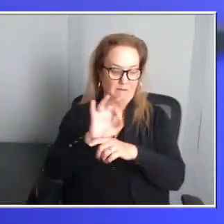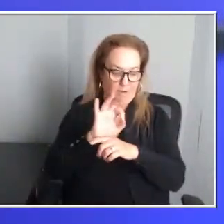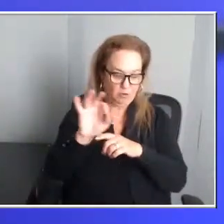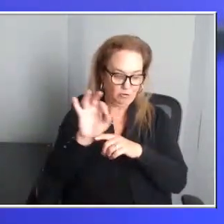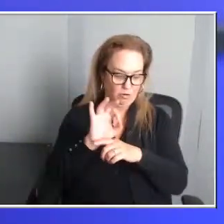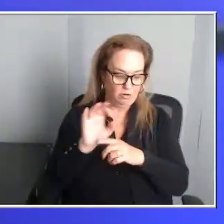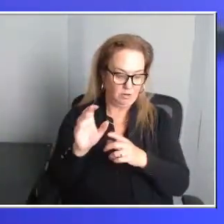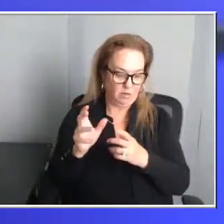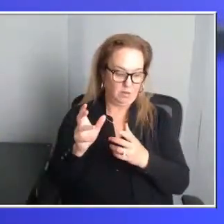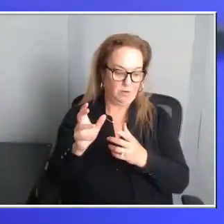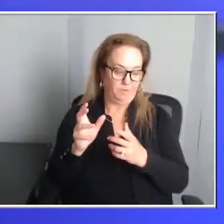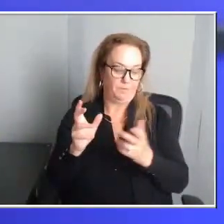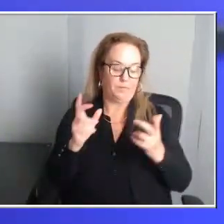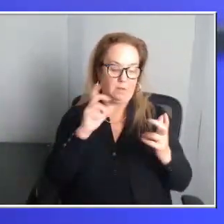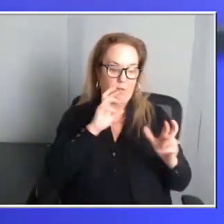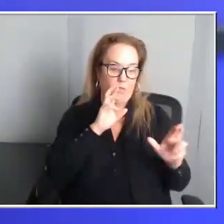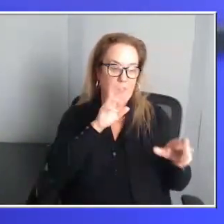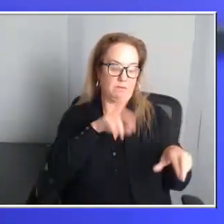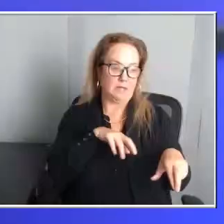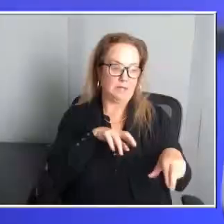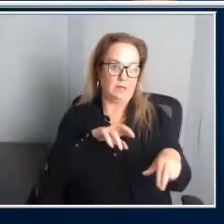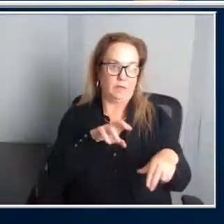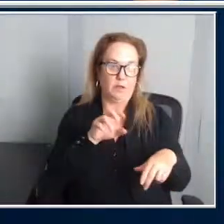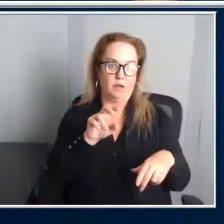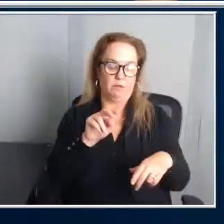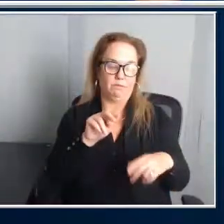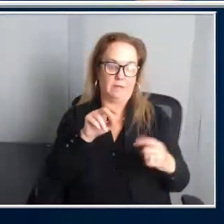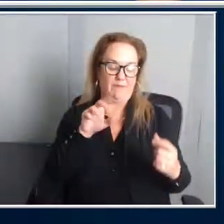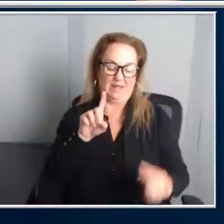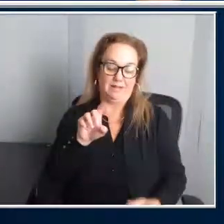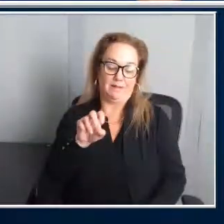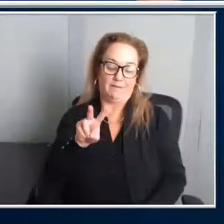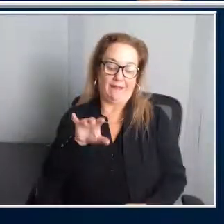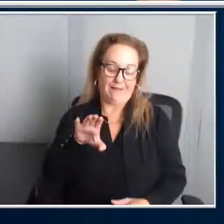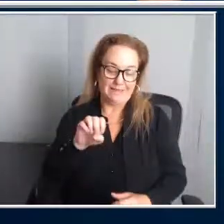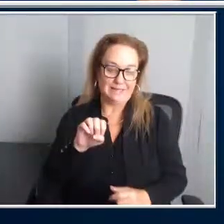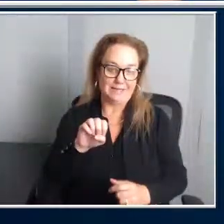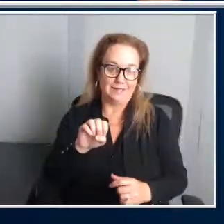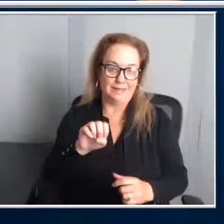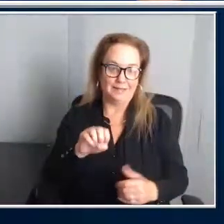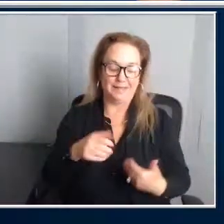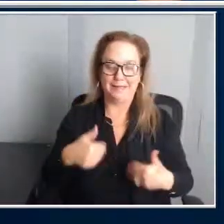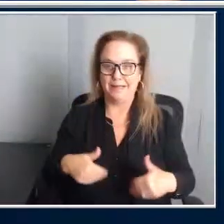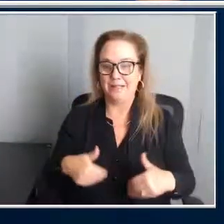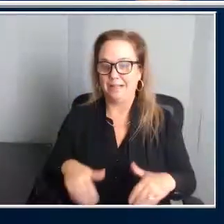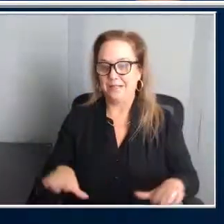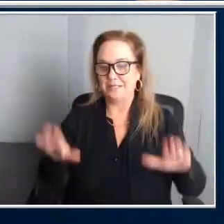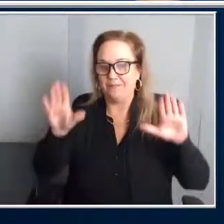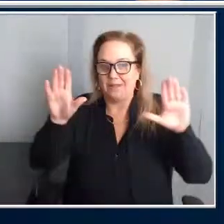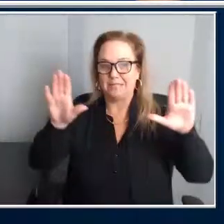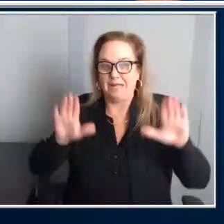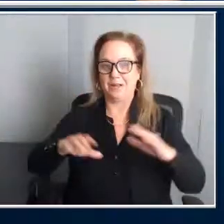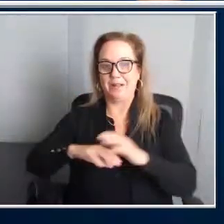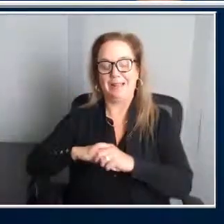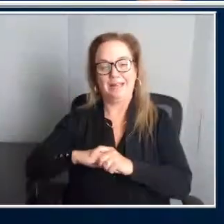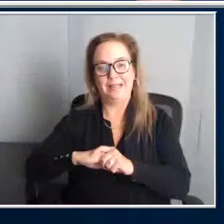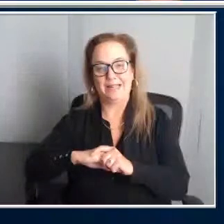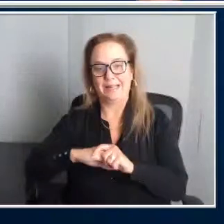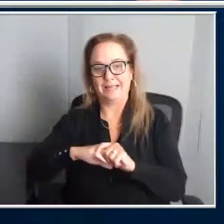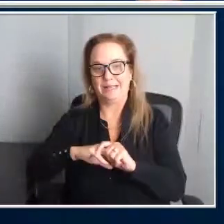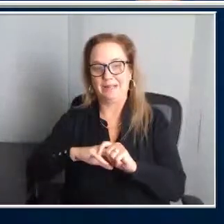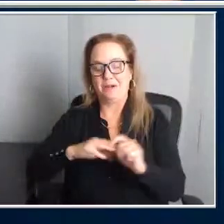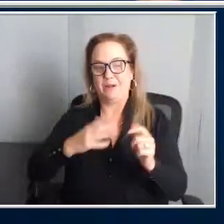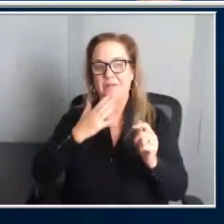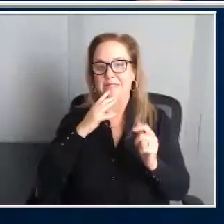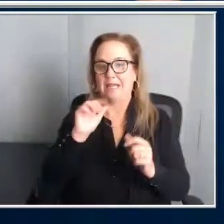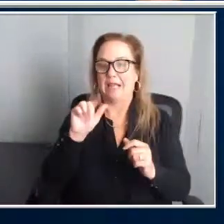the use of the responsive neurostimulator device. This is really fascinating, and we just have to give props to